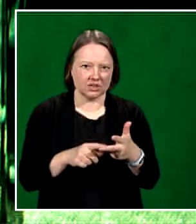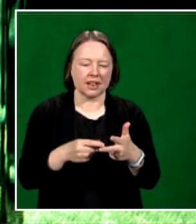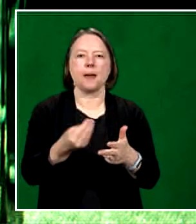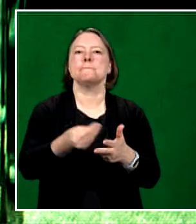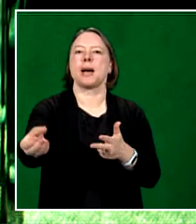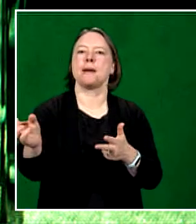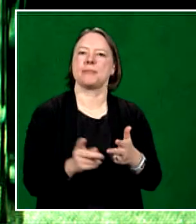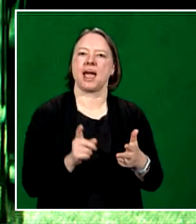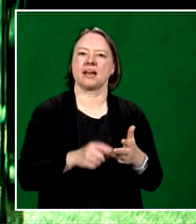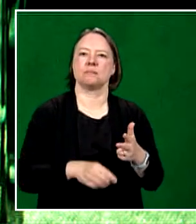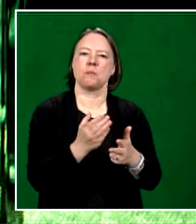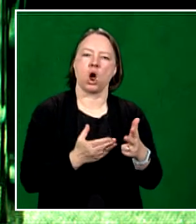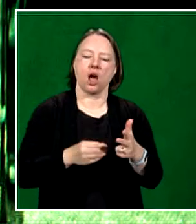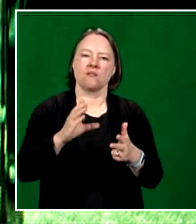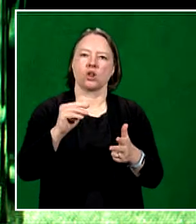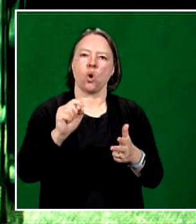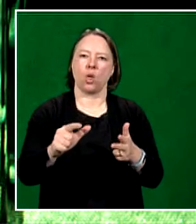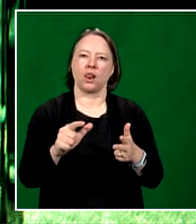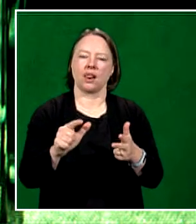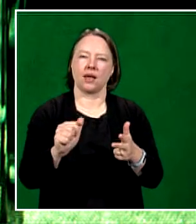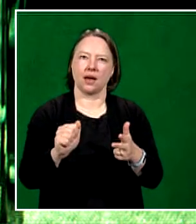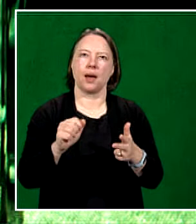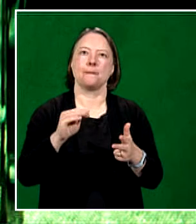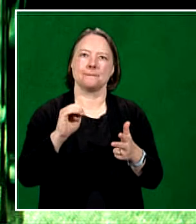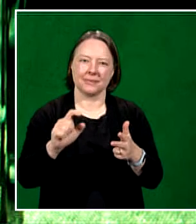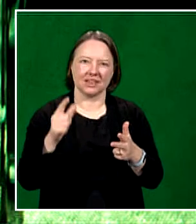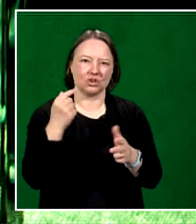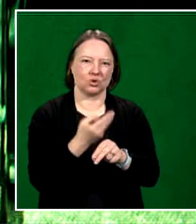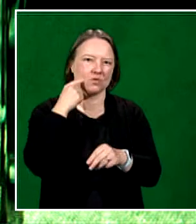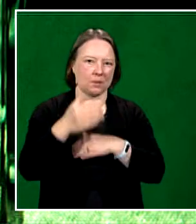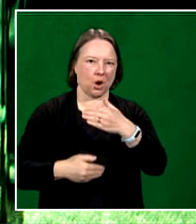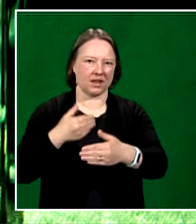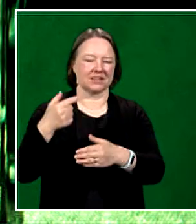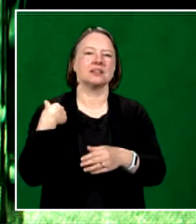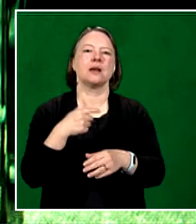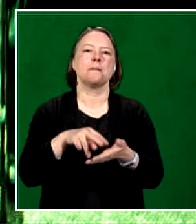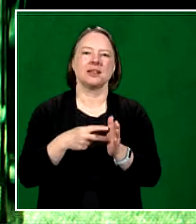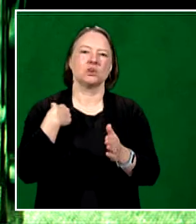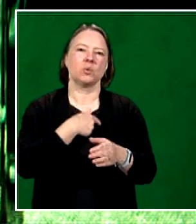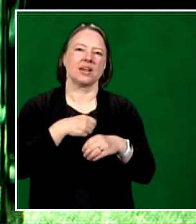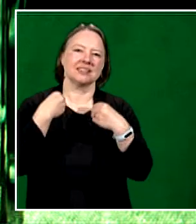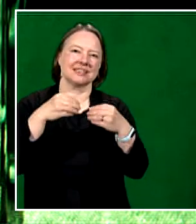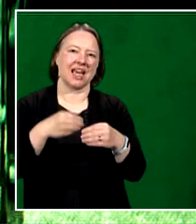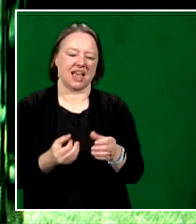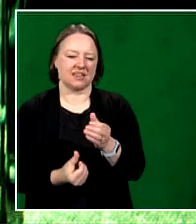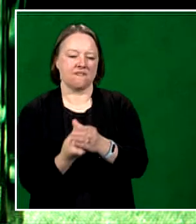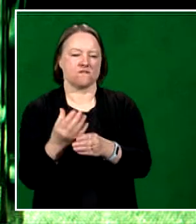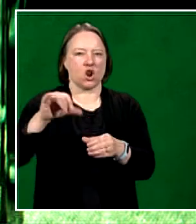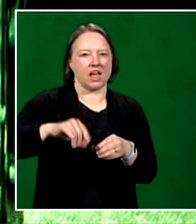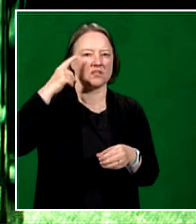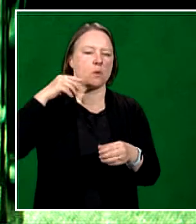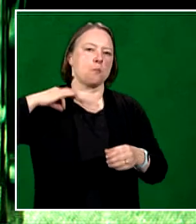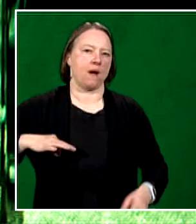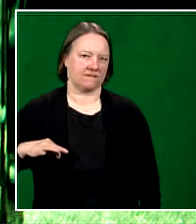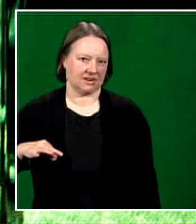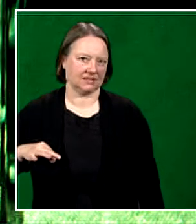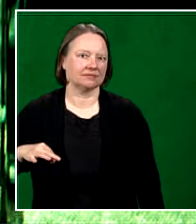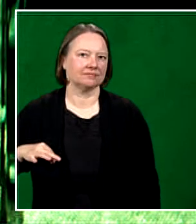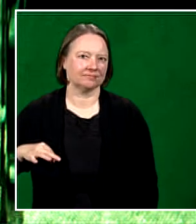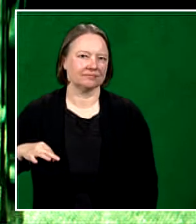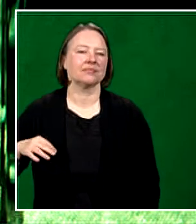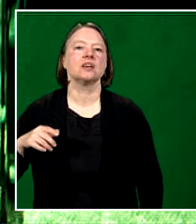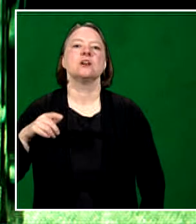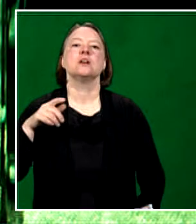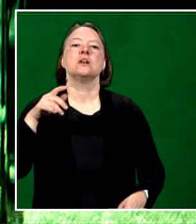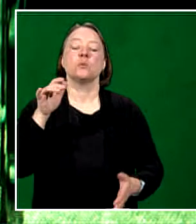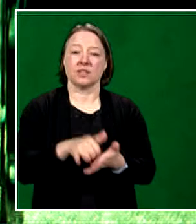a portion of the canola meal produced in the oil production process, which then we can sell as a fertilizer for profit.